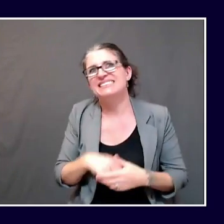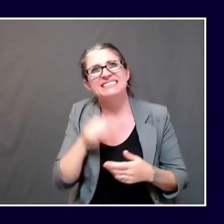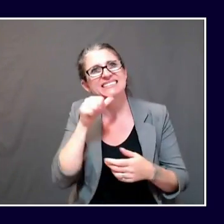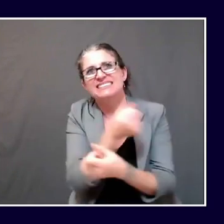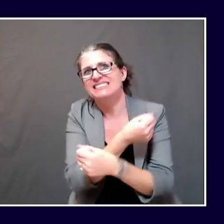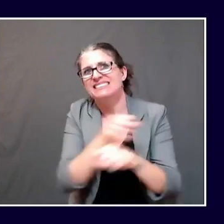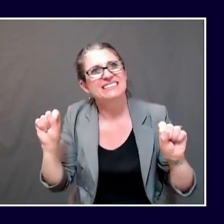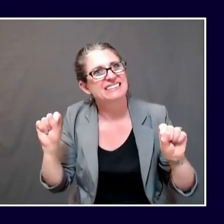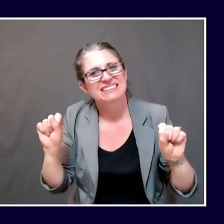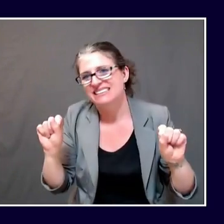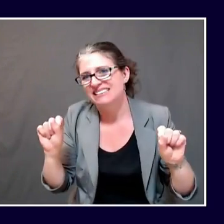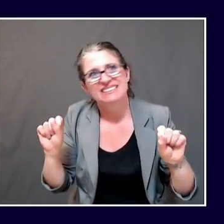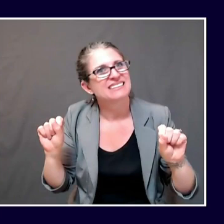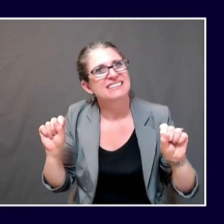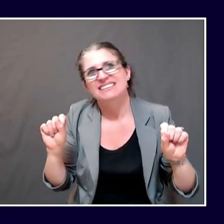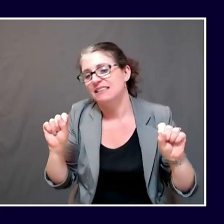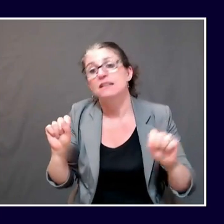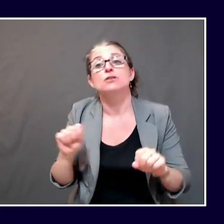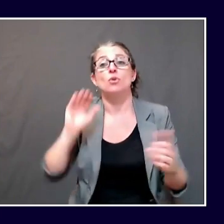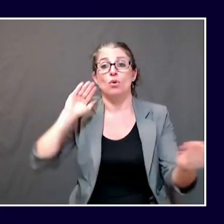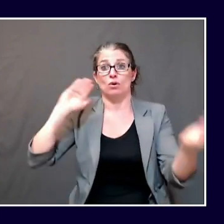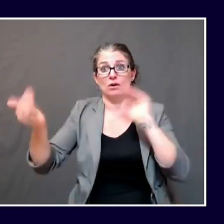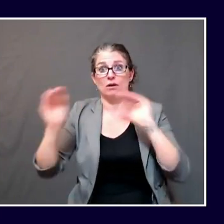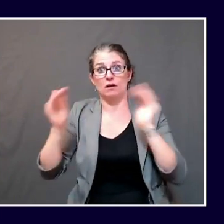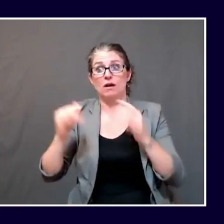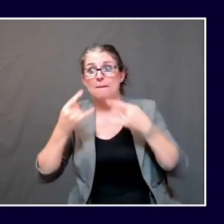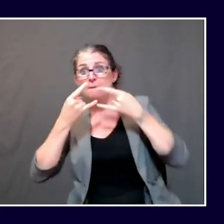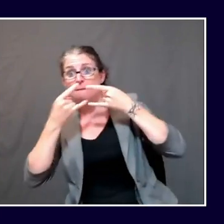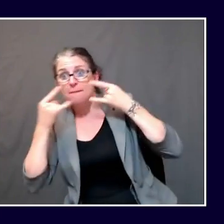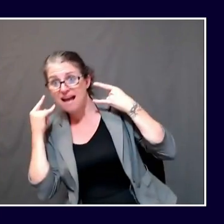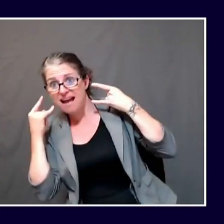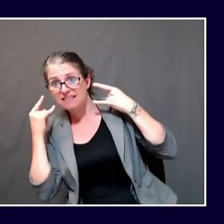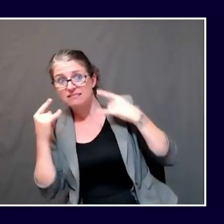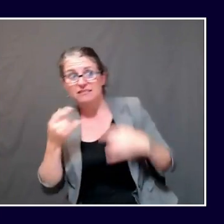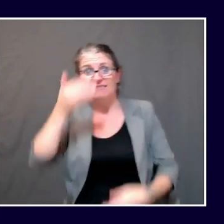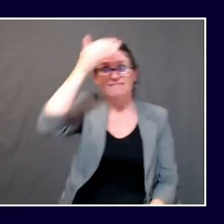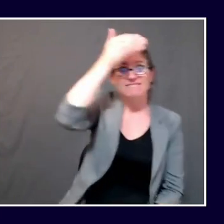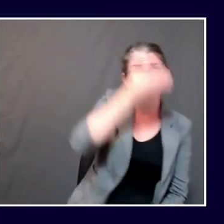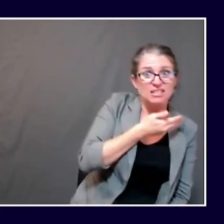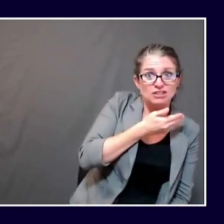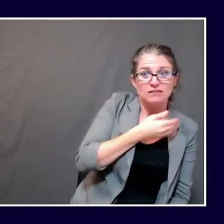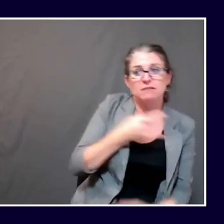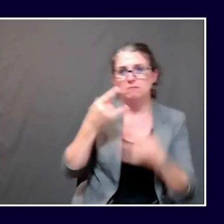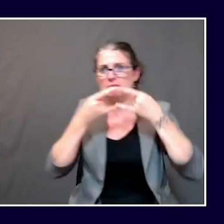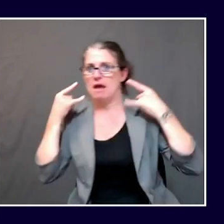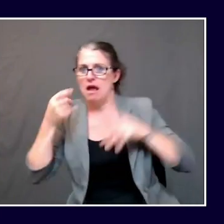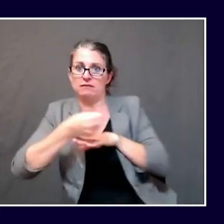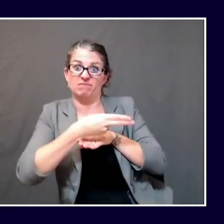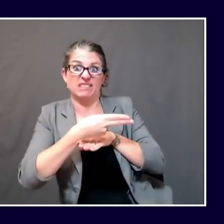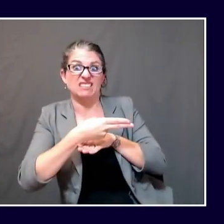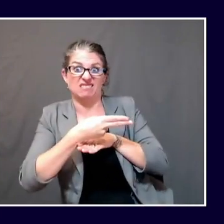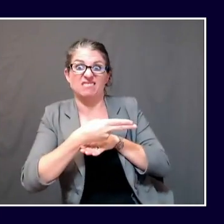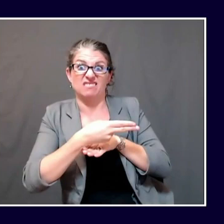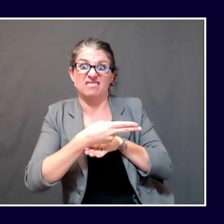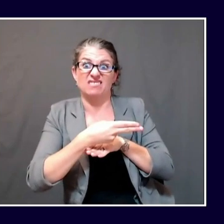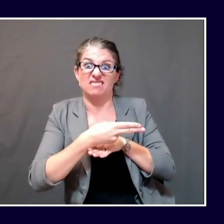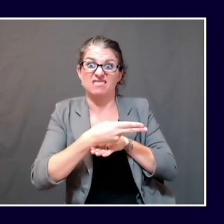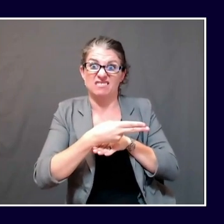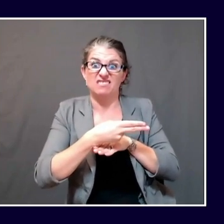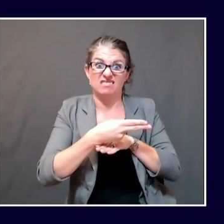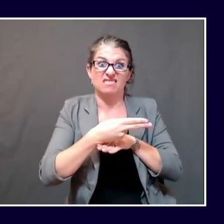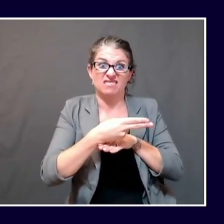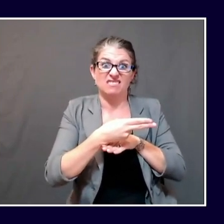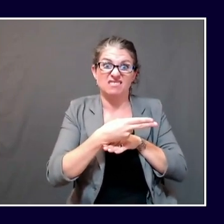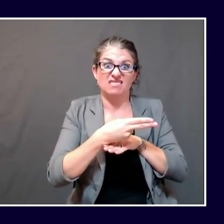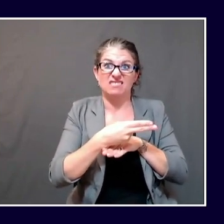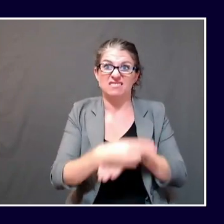that here in Maine, decisions have been made all along based on science, not any political pressure. One